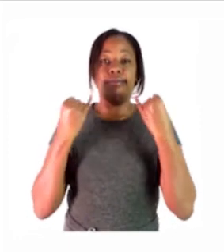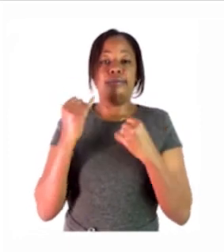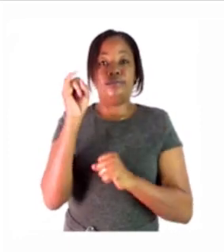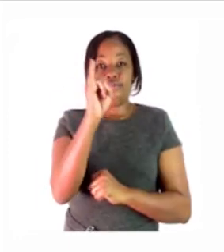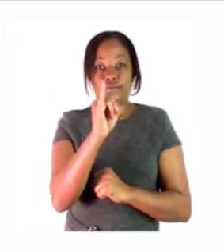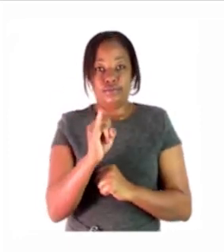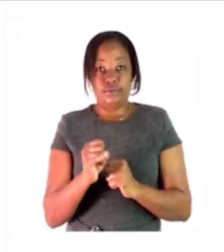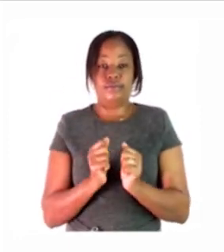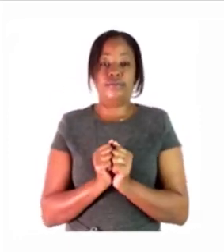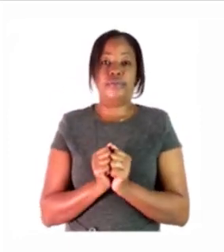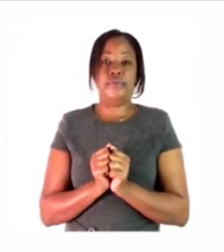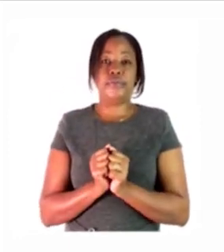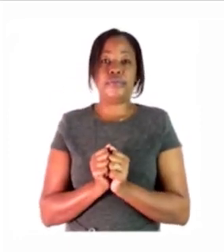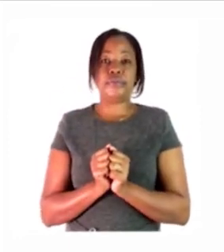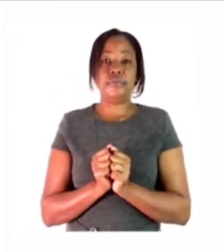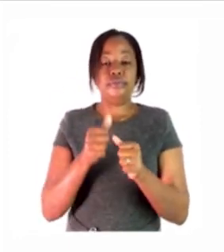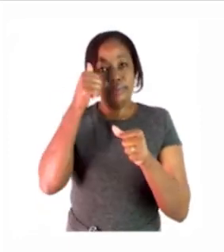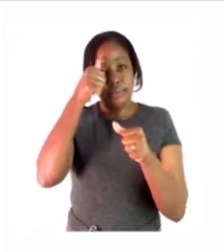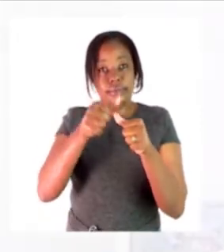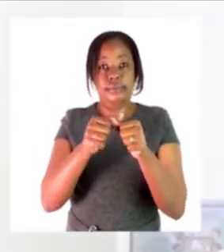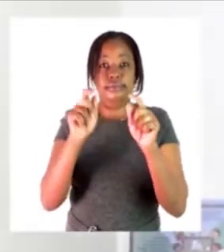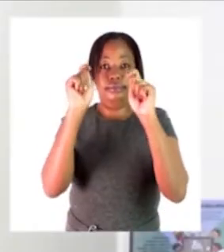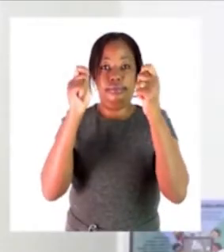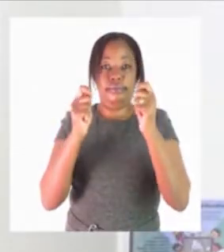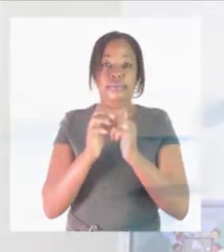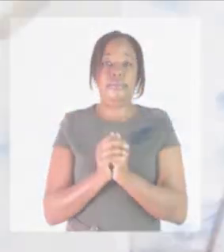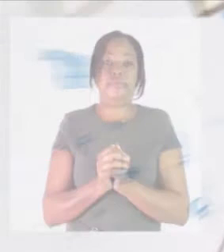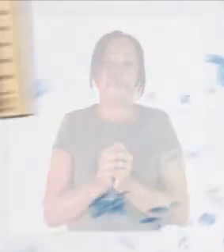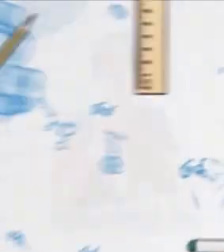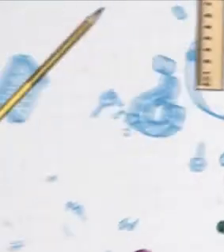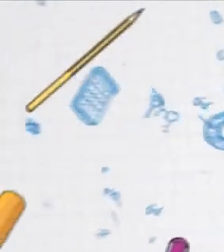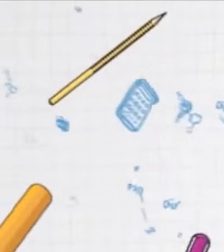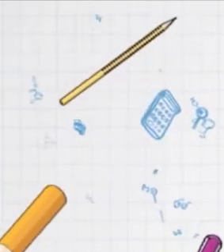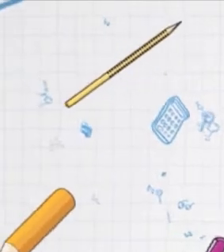the reminding of the shapes. Thank you.